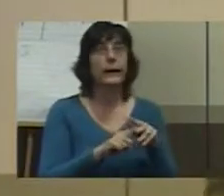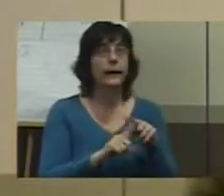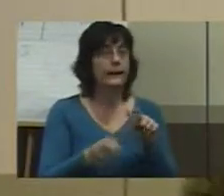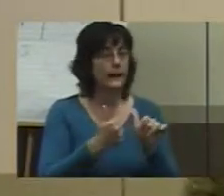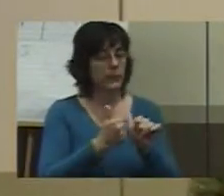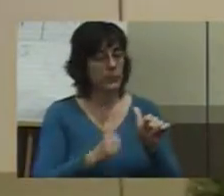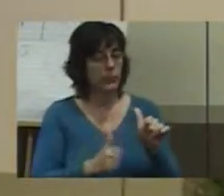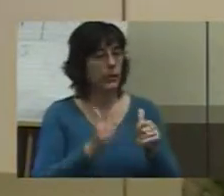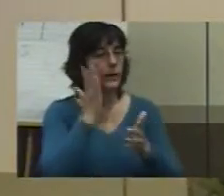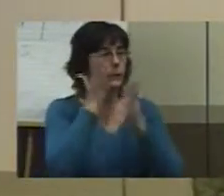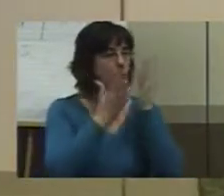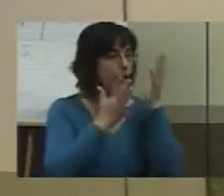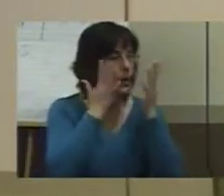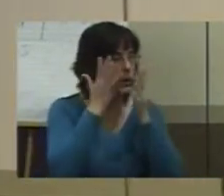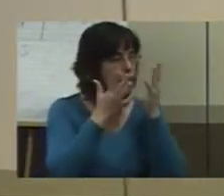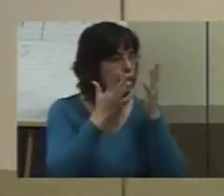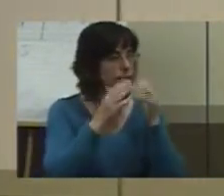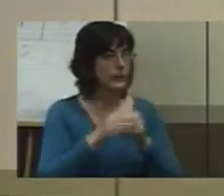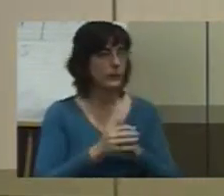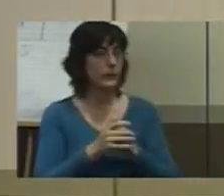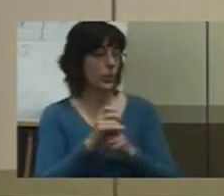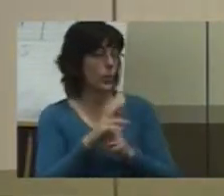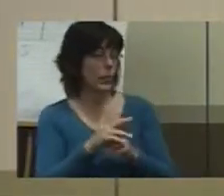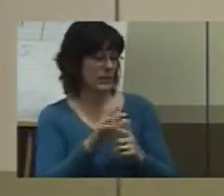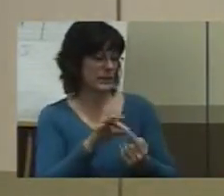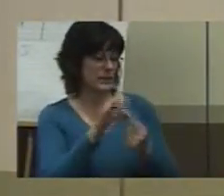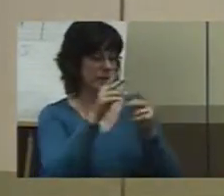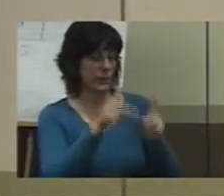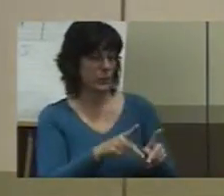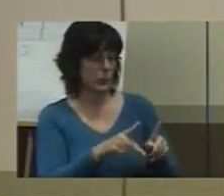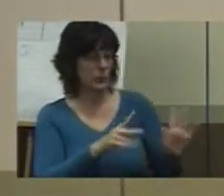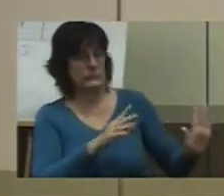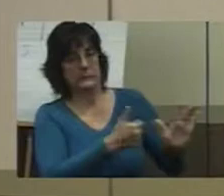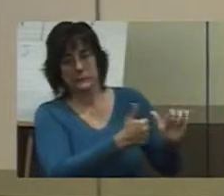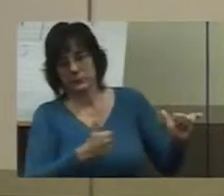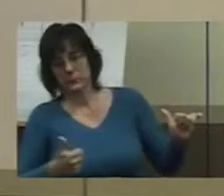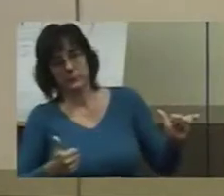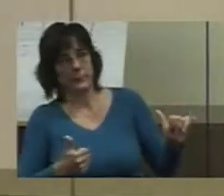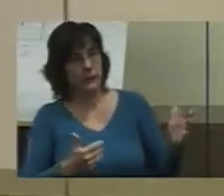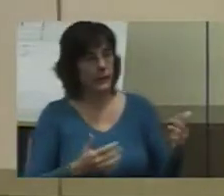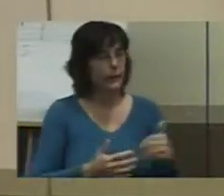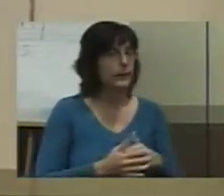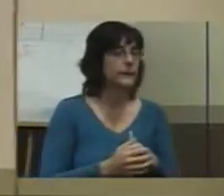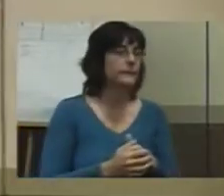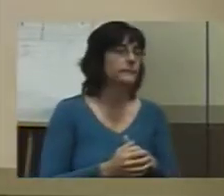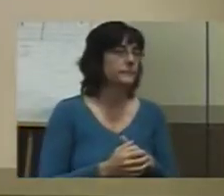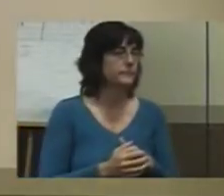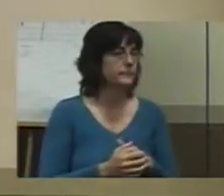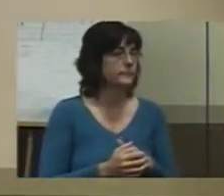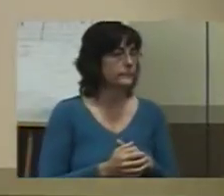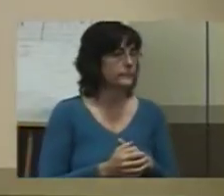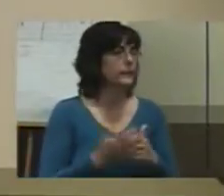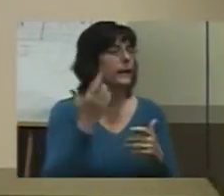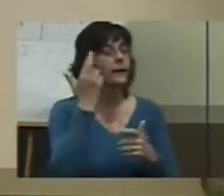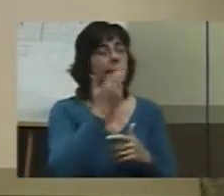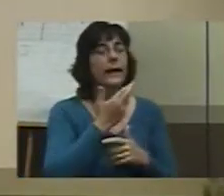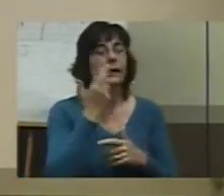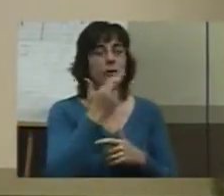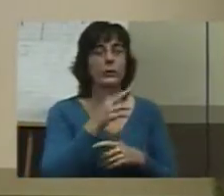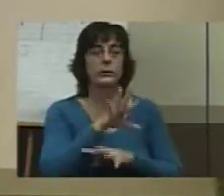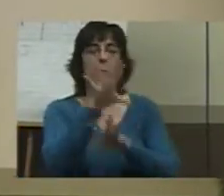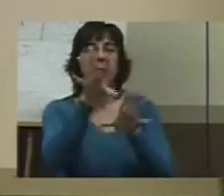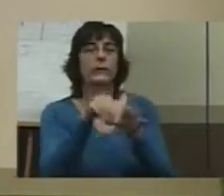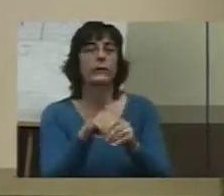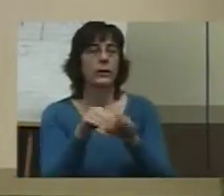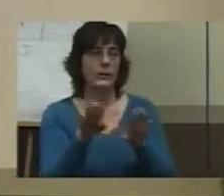escape being embarrassed. Maybe there's specific people or specific situations we want to avoid. Okay? That's why we engage